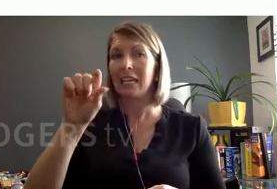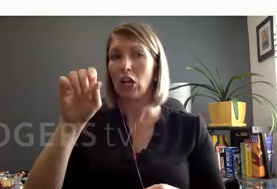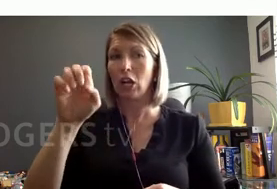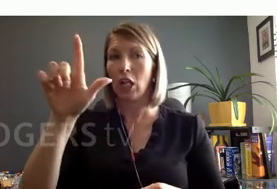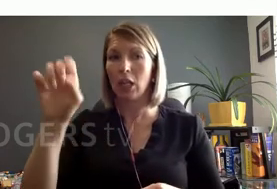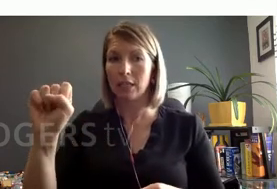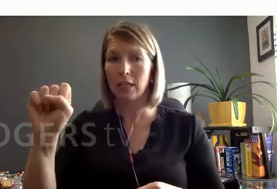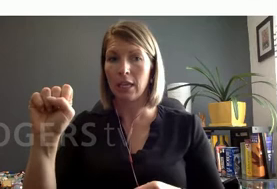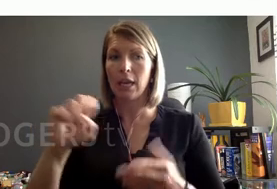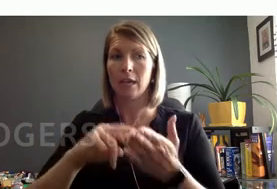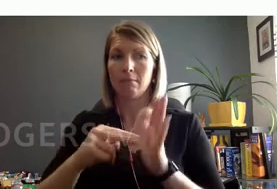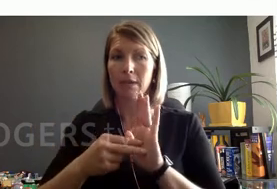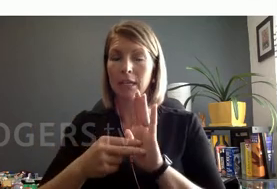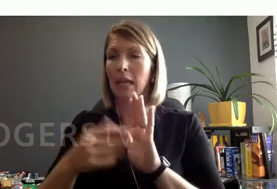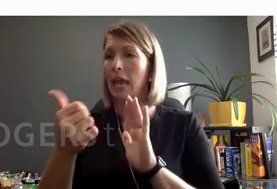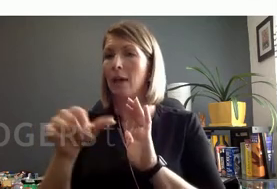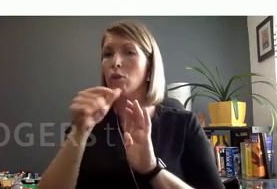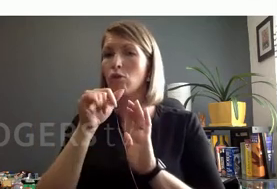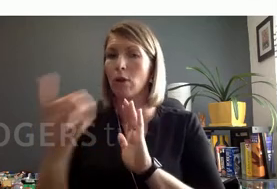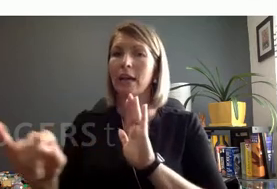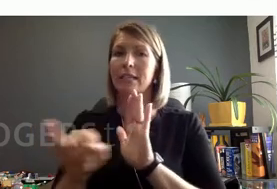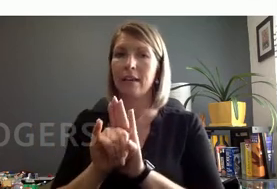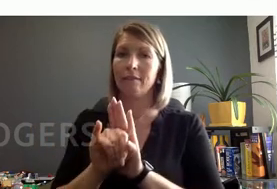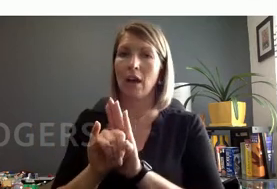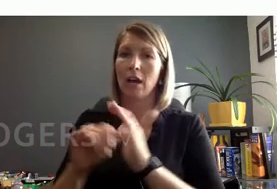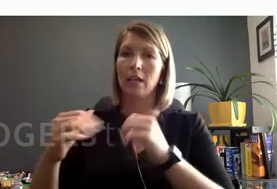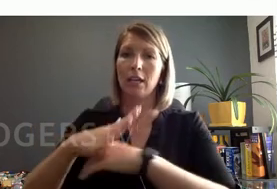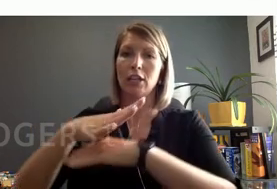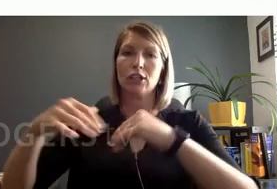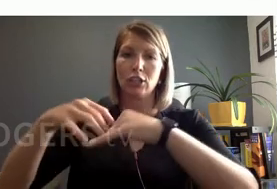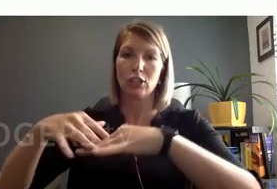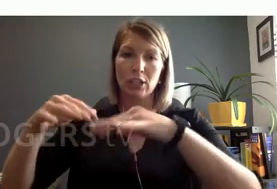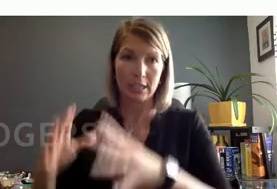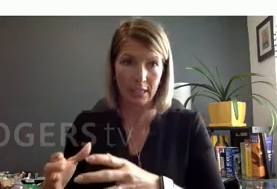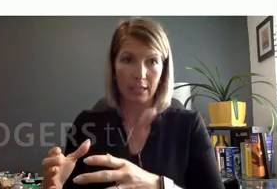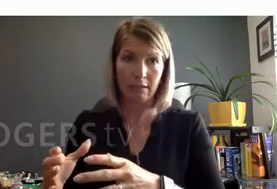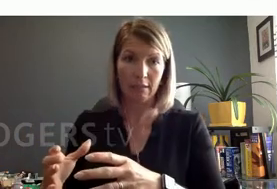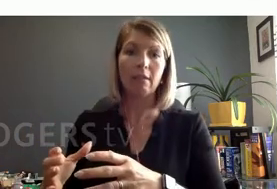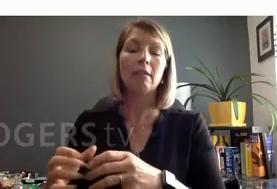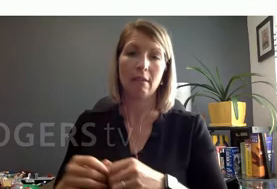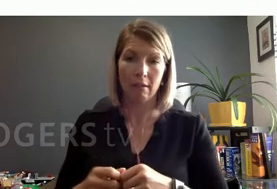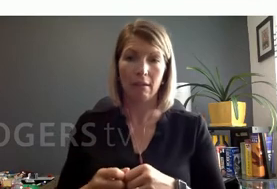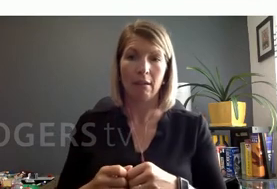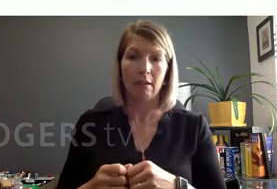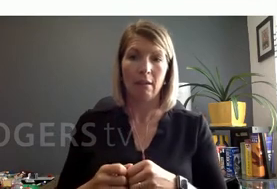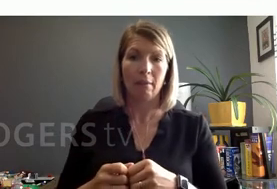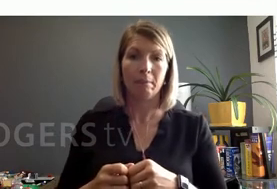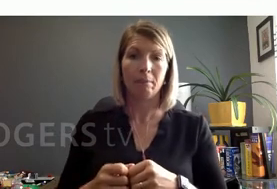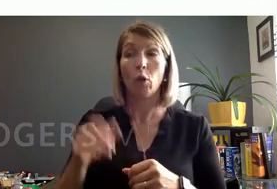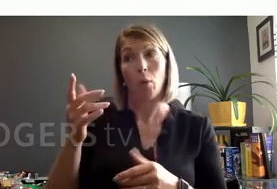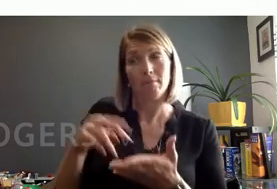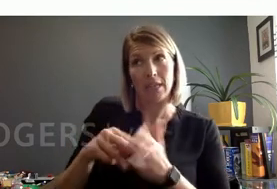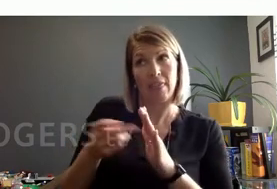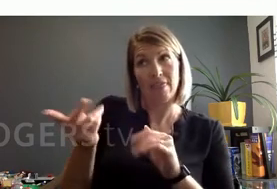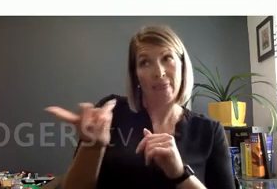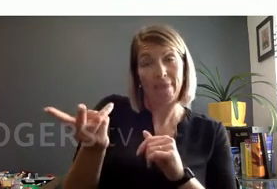Also Pride for the LGBTQ2 community, for example. But we also engage in our